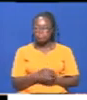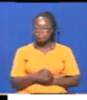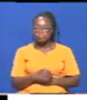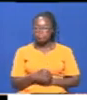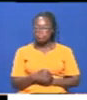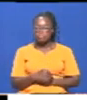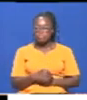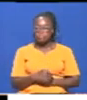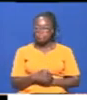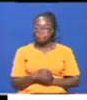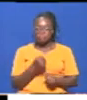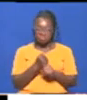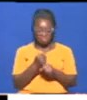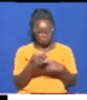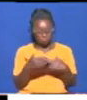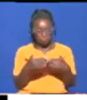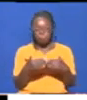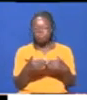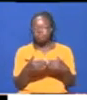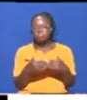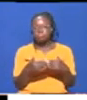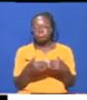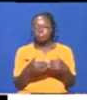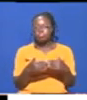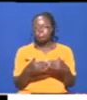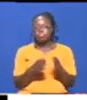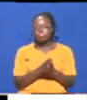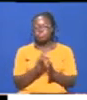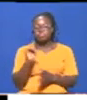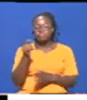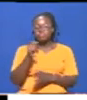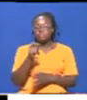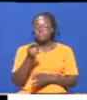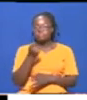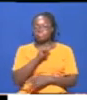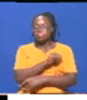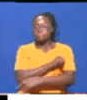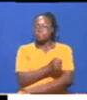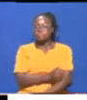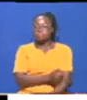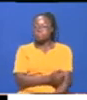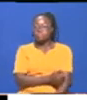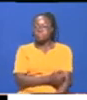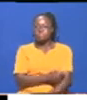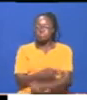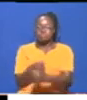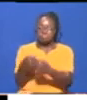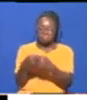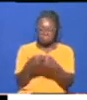very closely with the Kenyan Drug Authority, and that's a very big challenge there.